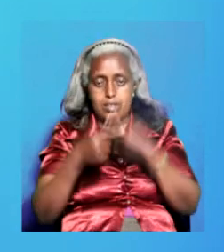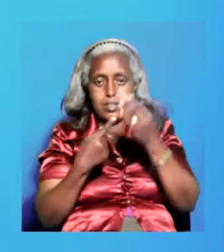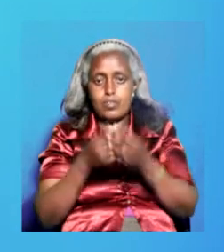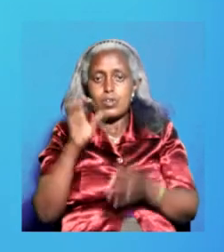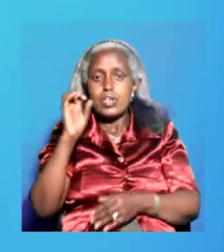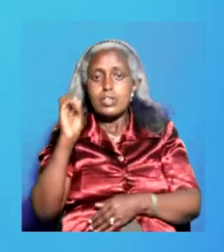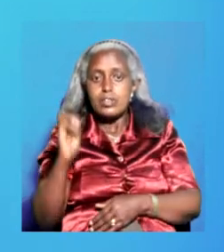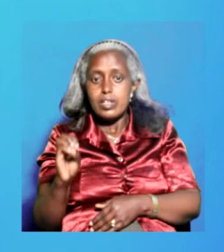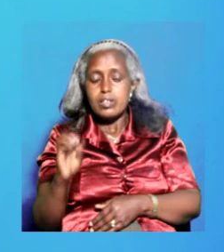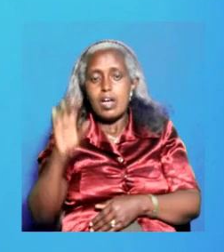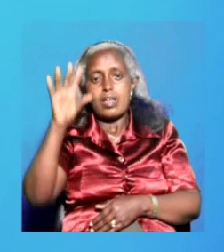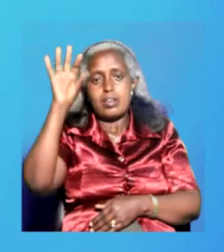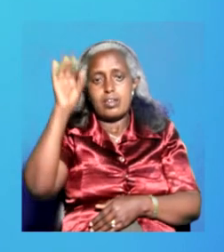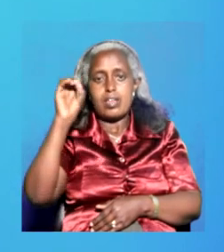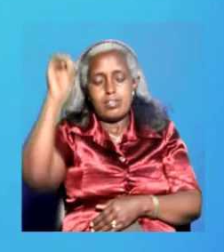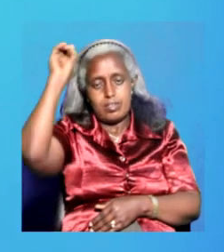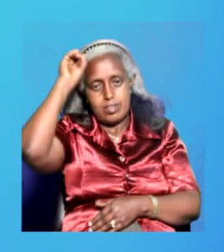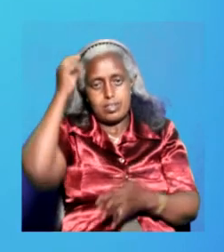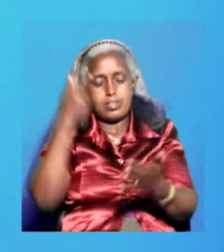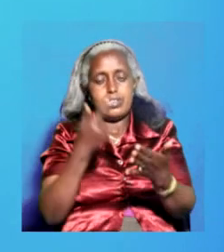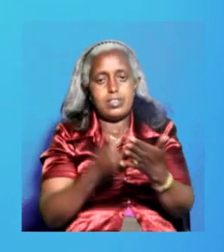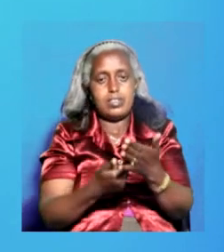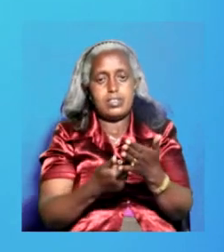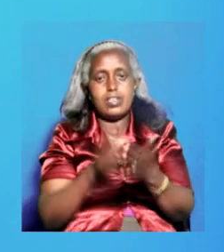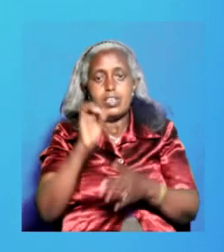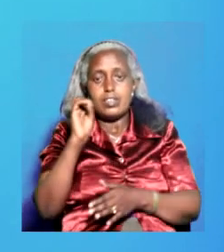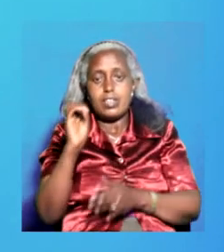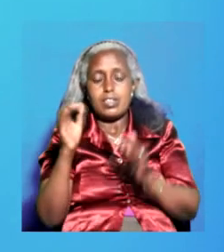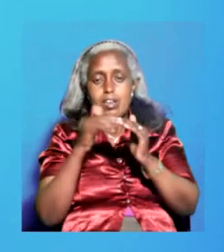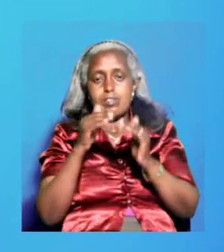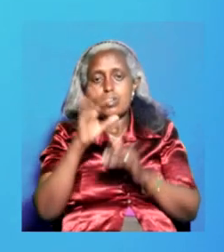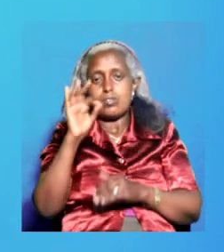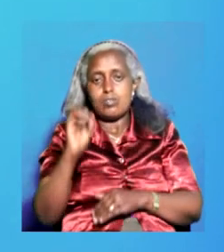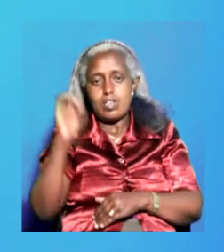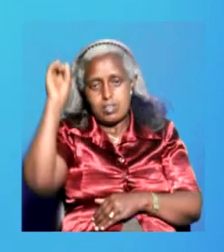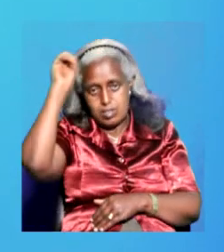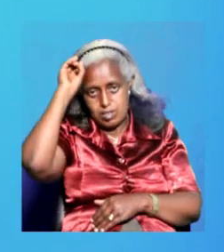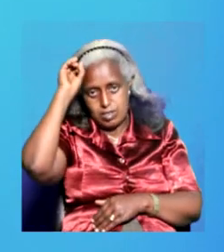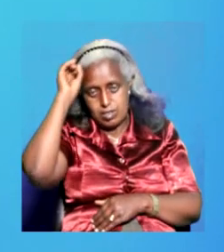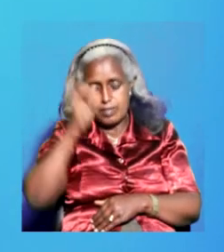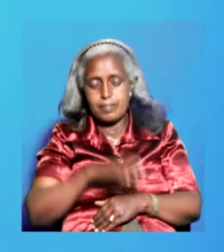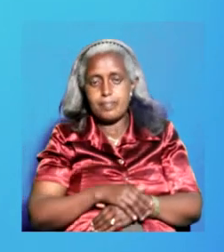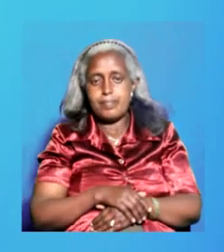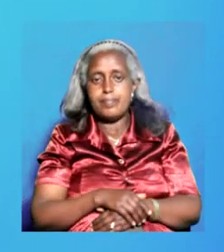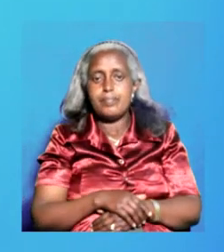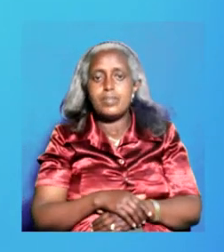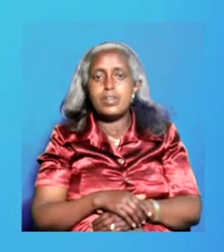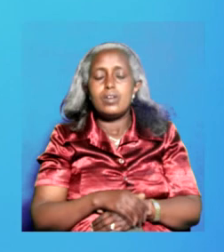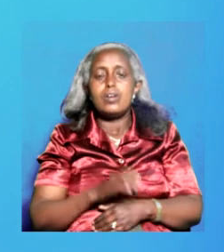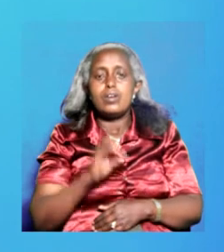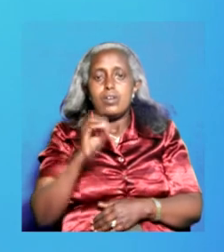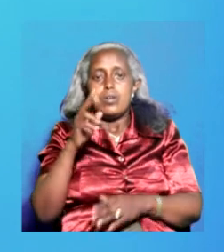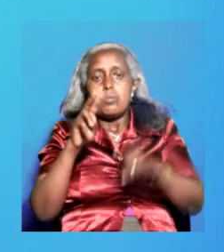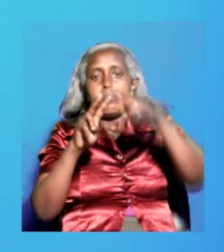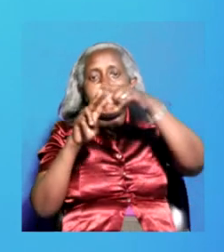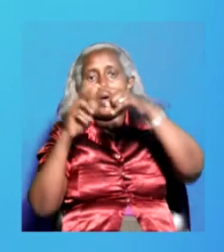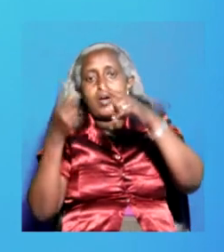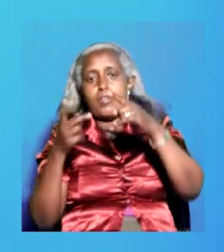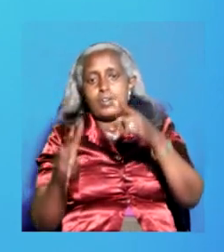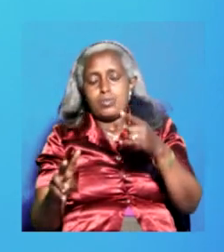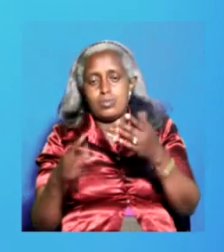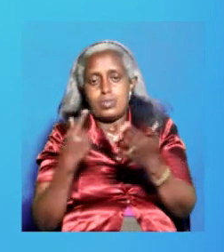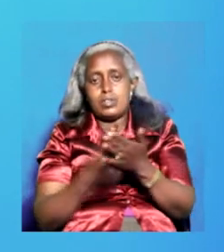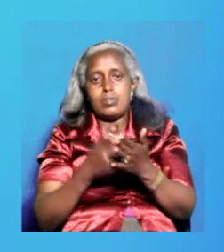this 90 degree here. Theta is this 90 degree, or it is pi/2 in terms of